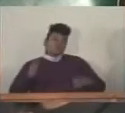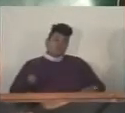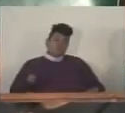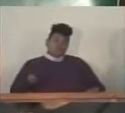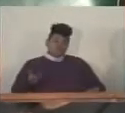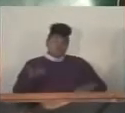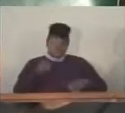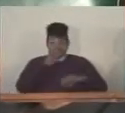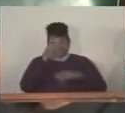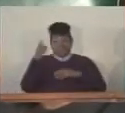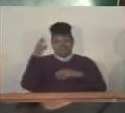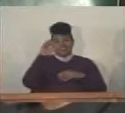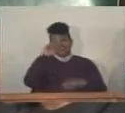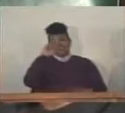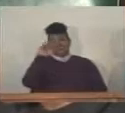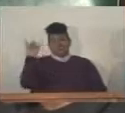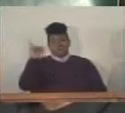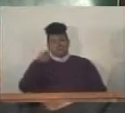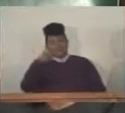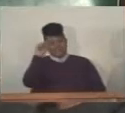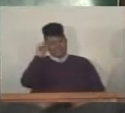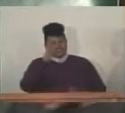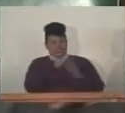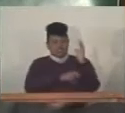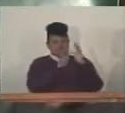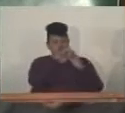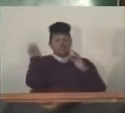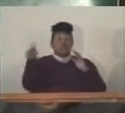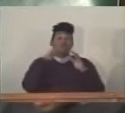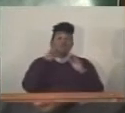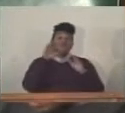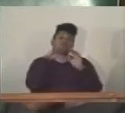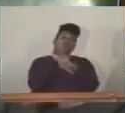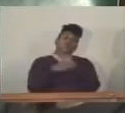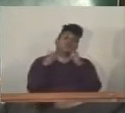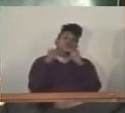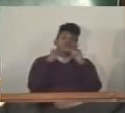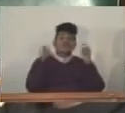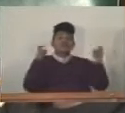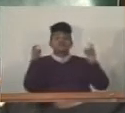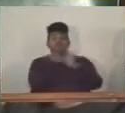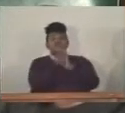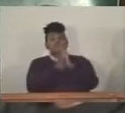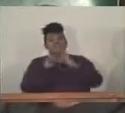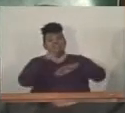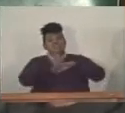same indictment if those charges are a part of a series of offenses of same or similar